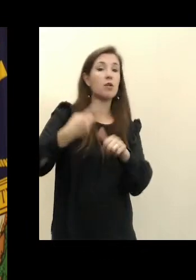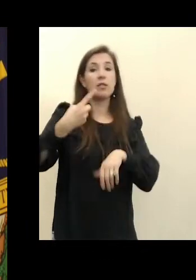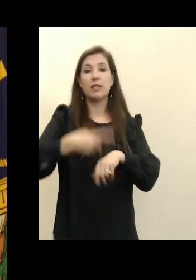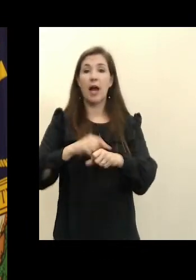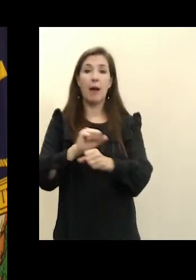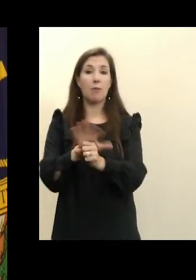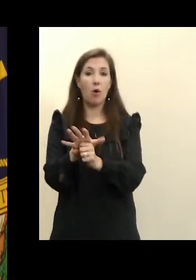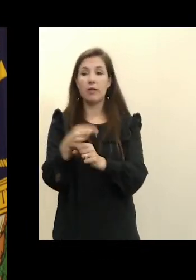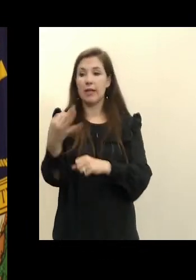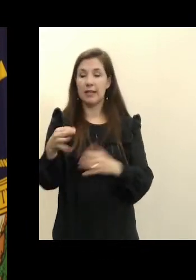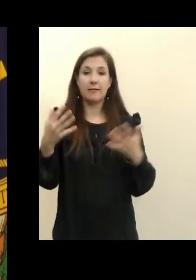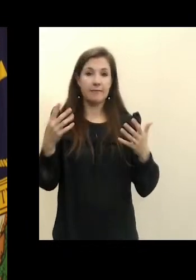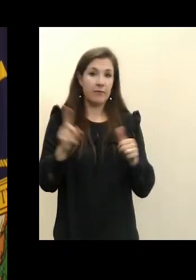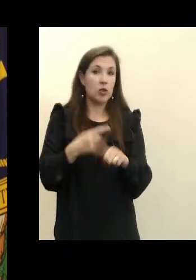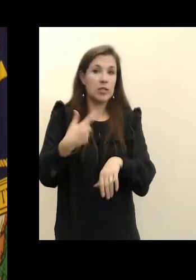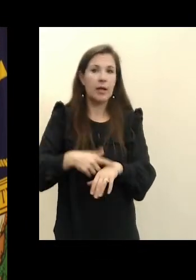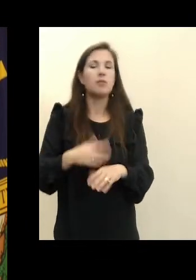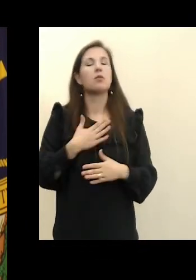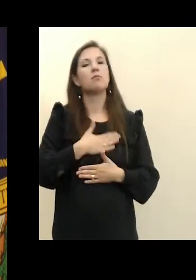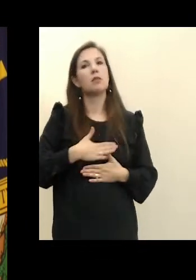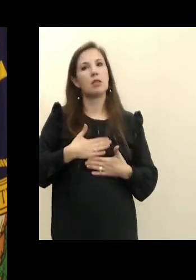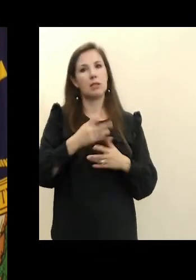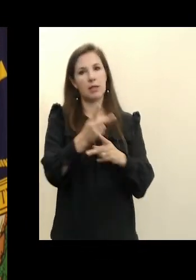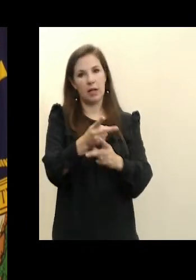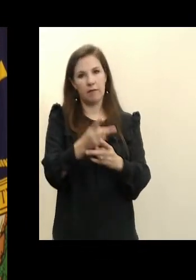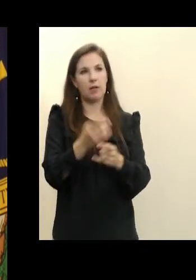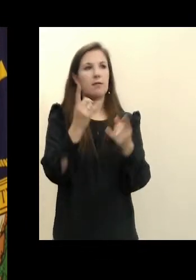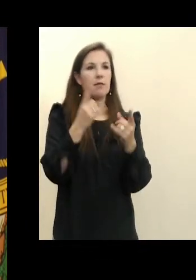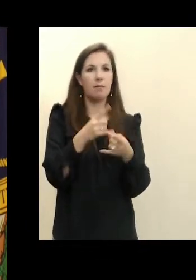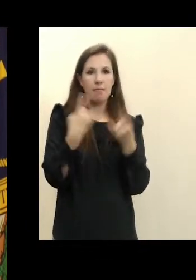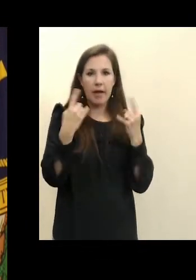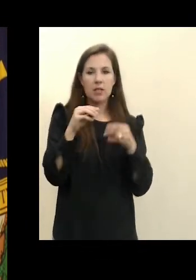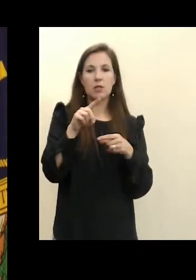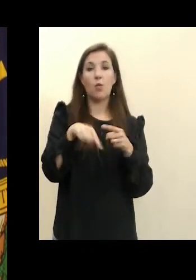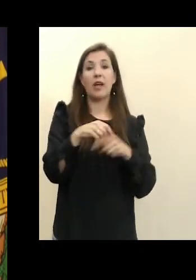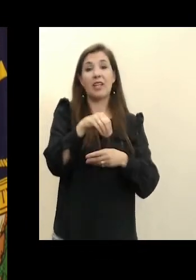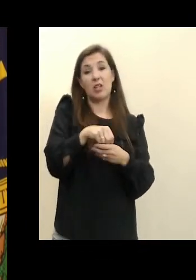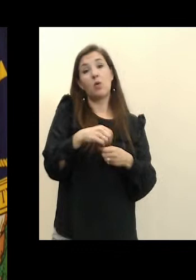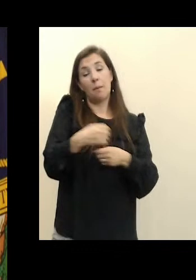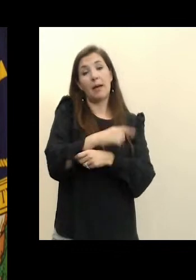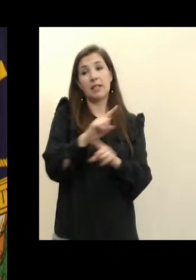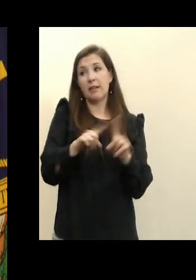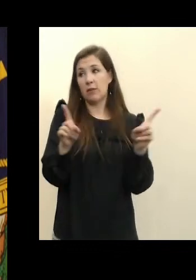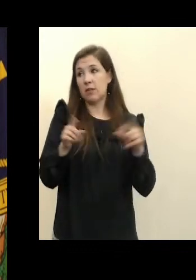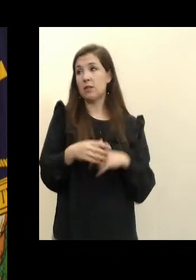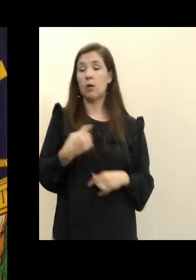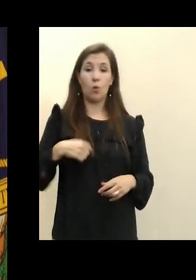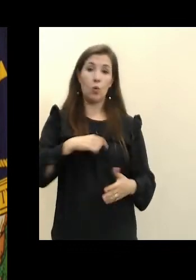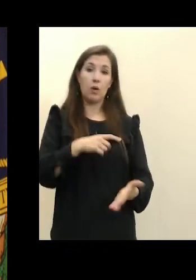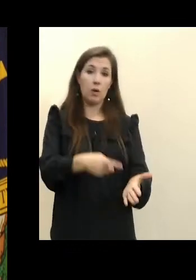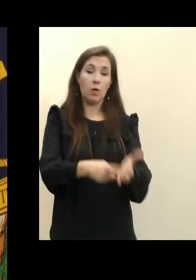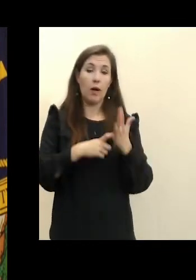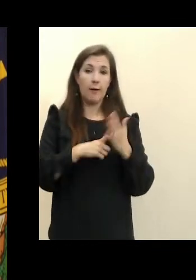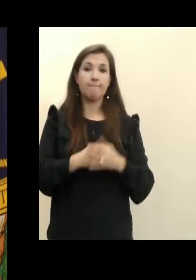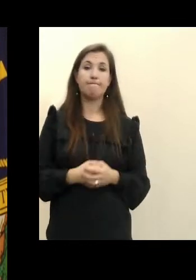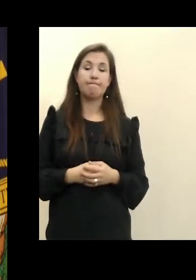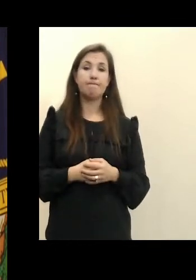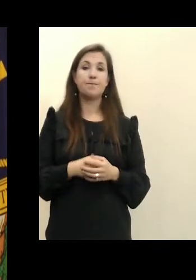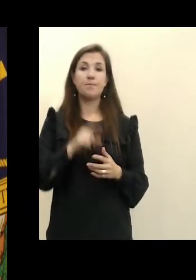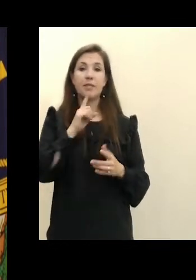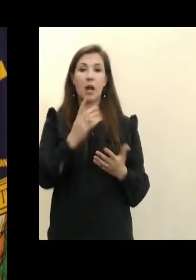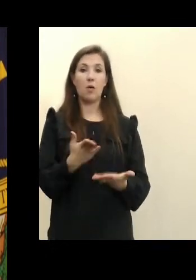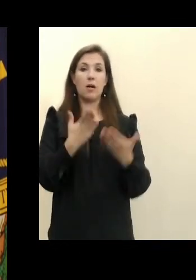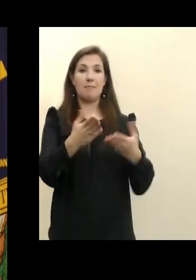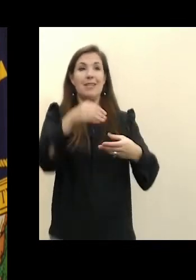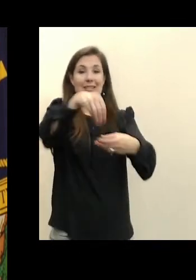COVID-19. So please be careful out there. Wear your mask when you're indoors. It really makes a difference. We require them, and they are recommended in